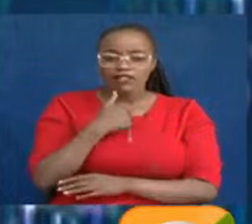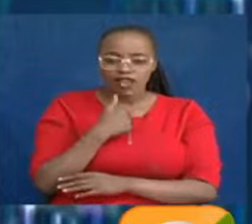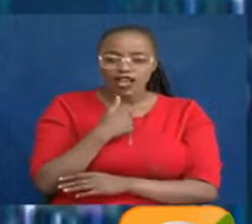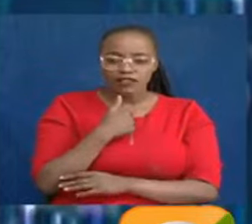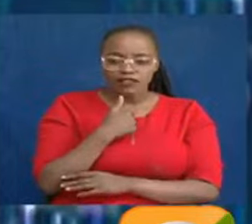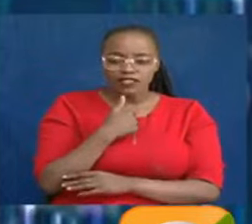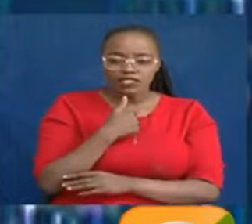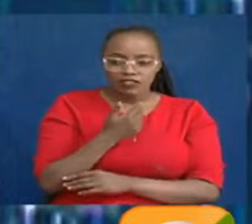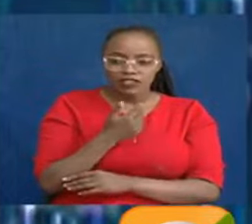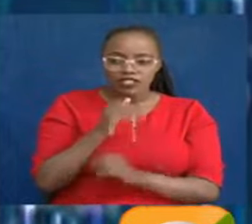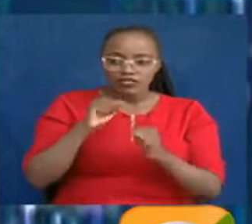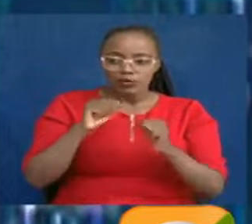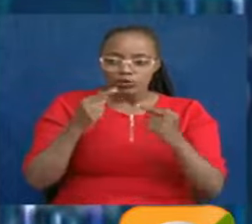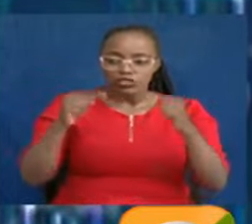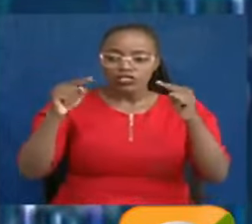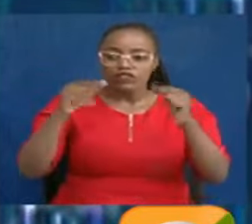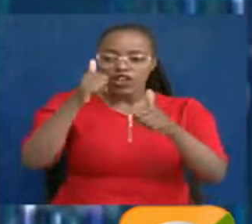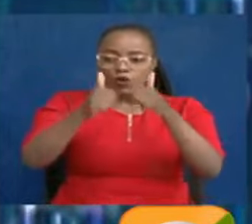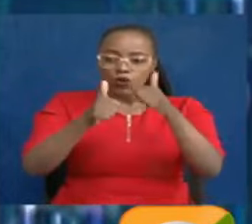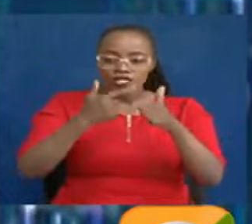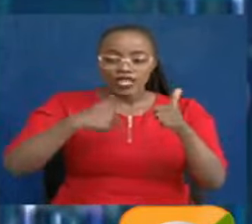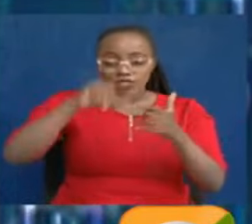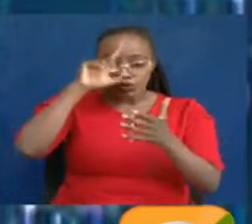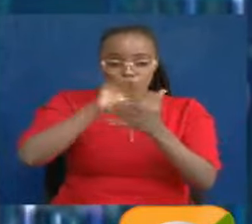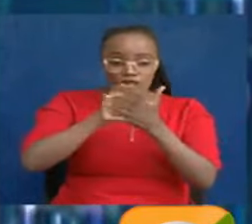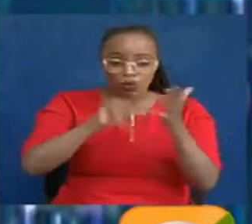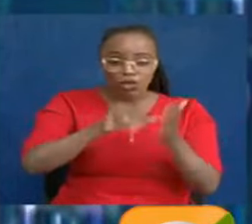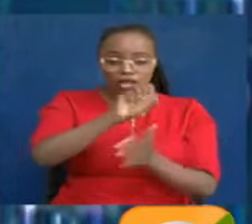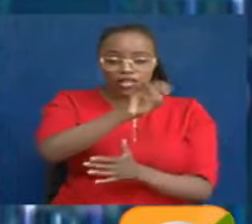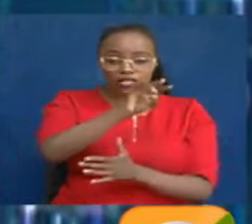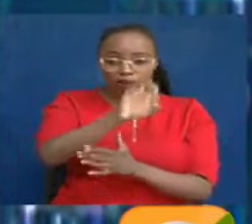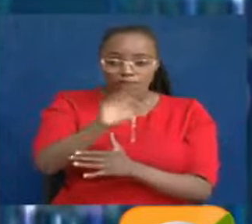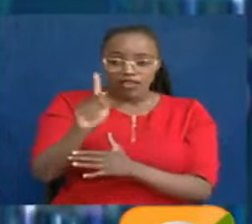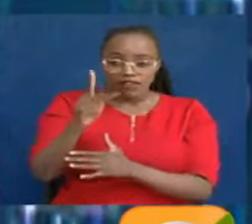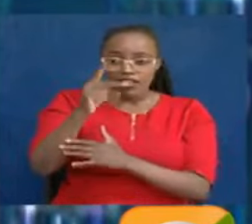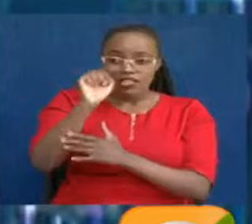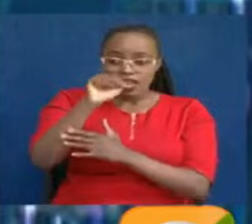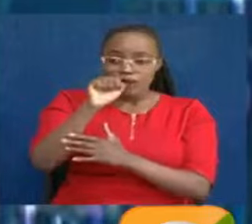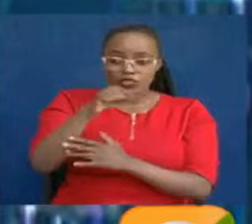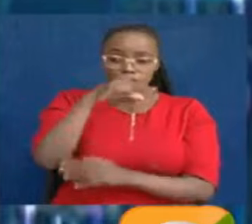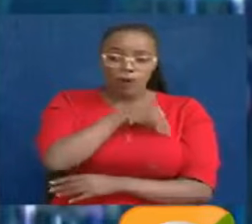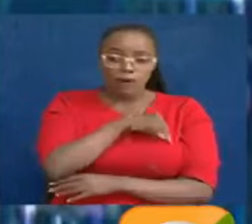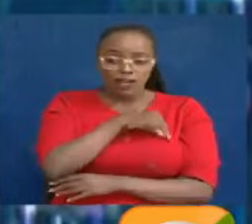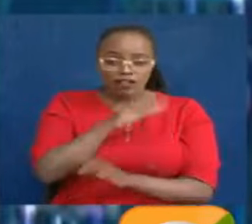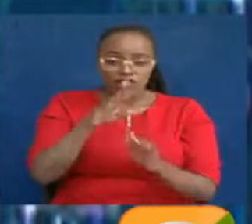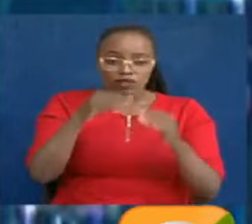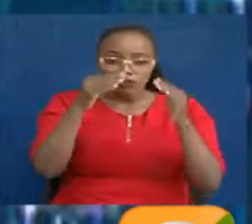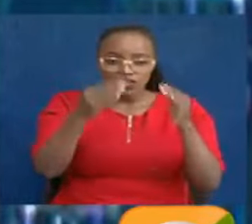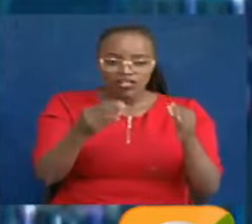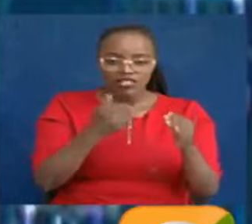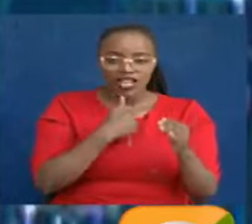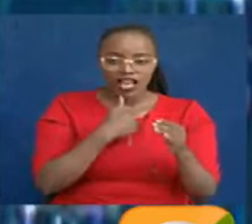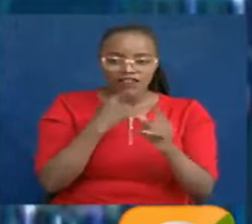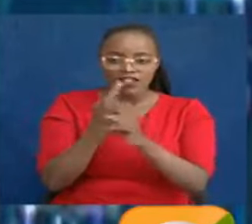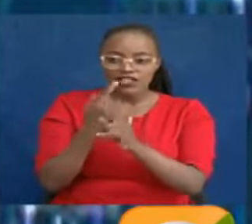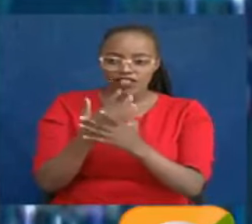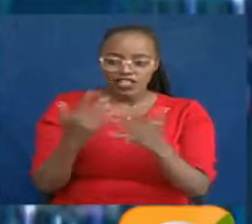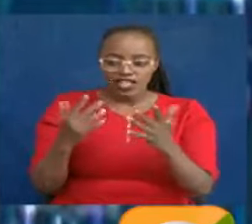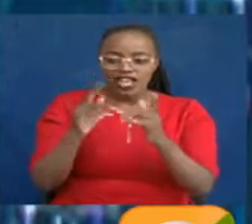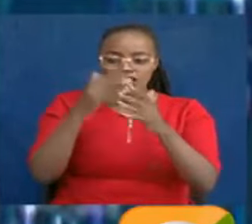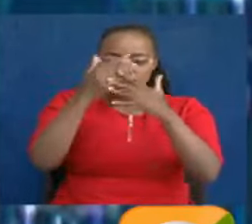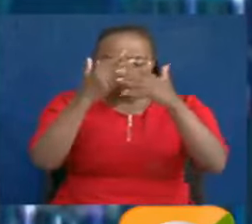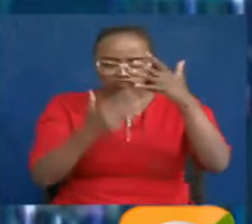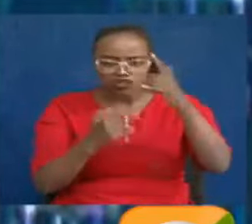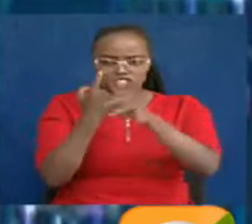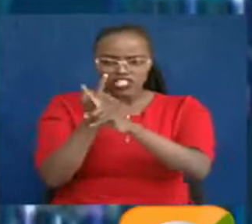from that services, which we believe that the SMEs of Kenya can be benefited. They can provide various services along that value chain,